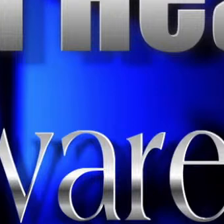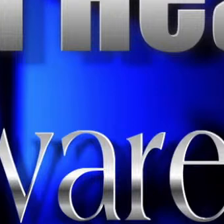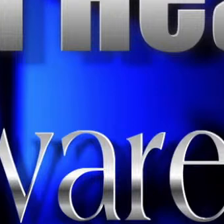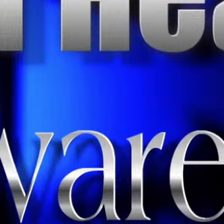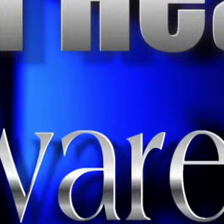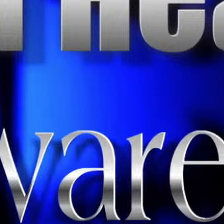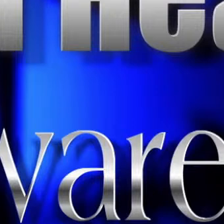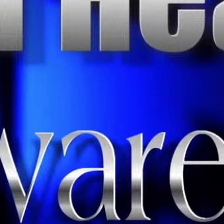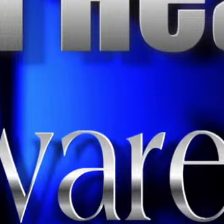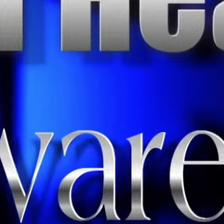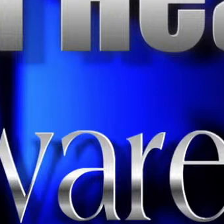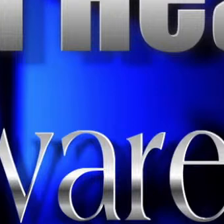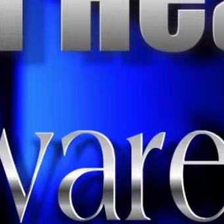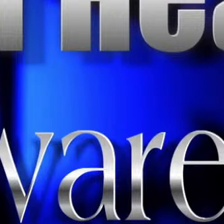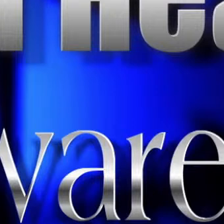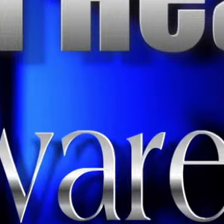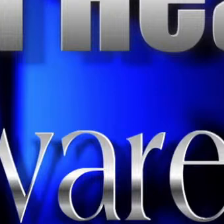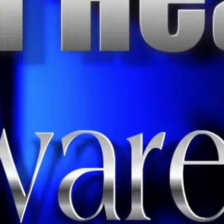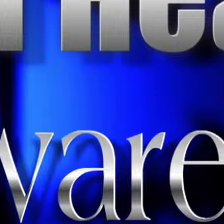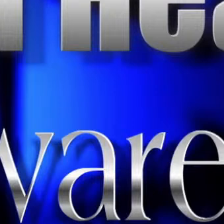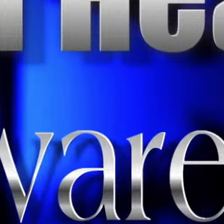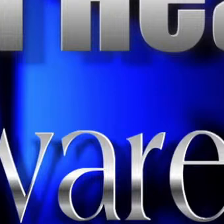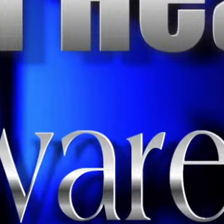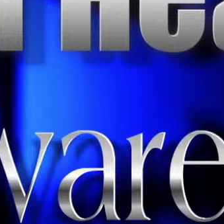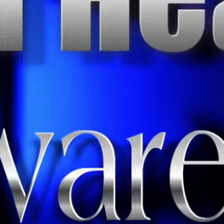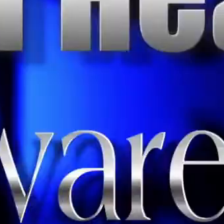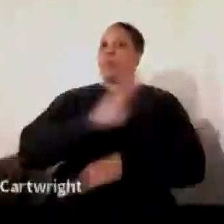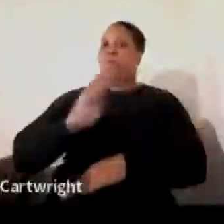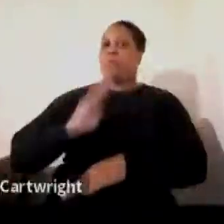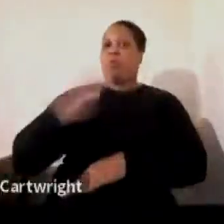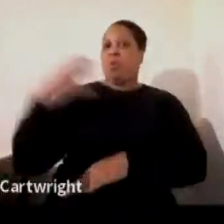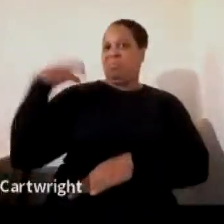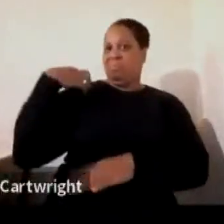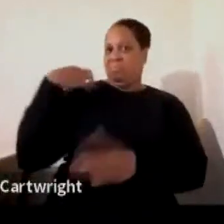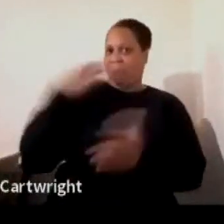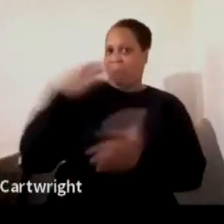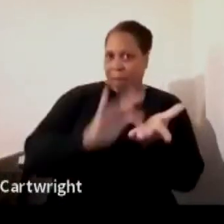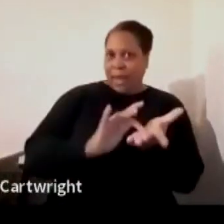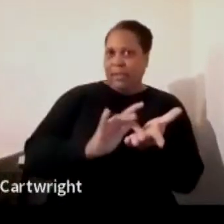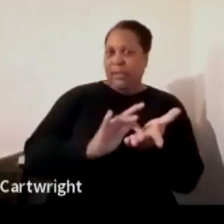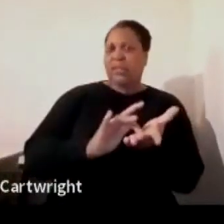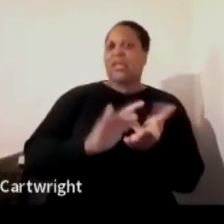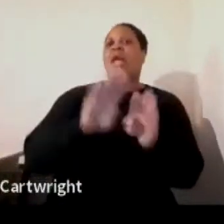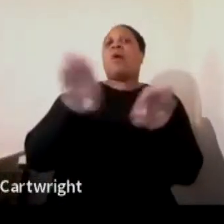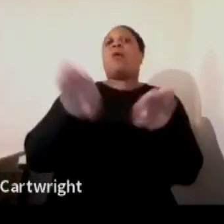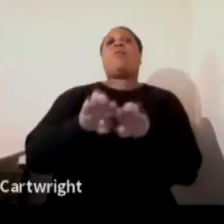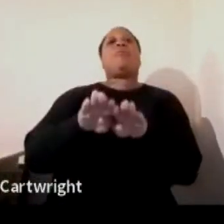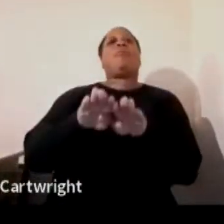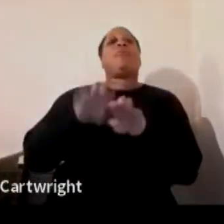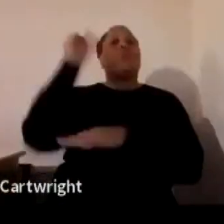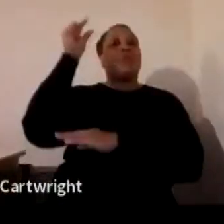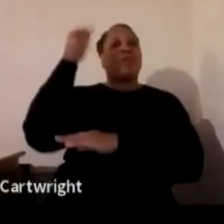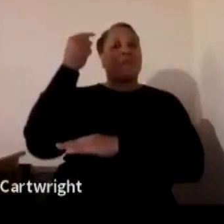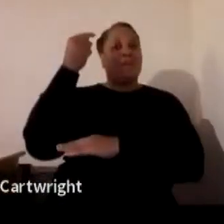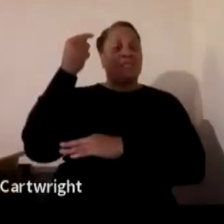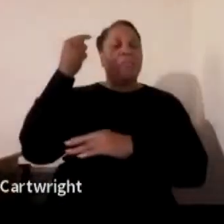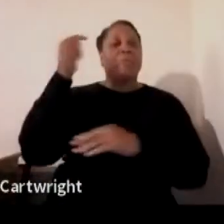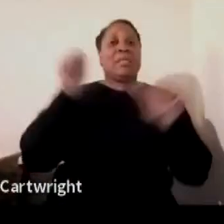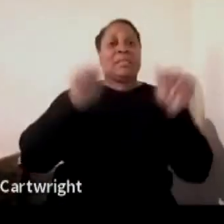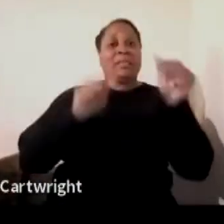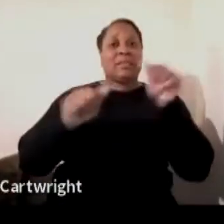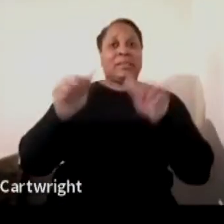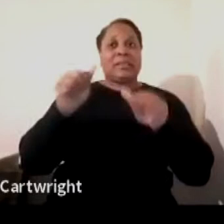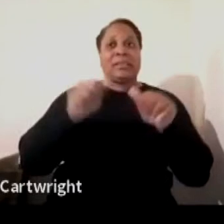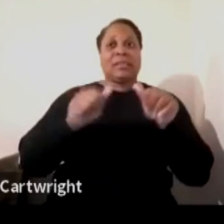Bermuda Hospitals Board Chief of Medicine, and Bermuda Government Science Advisor, Dr. Karika